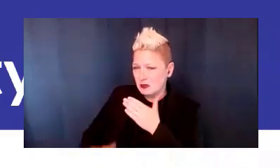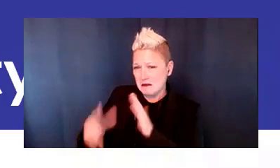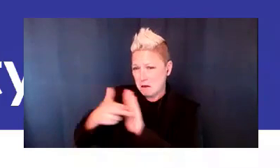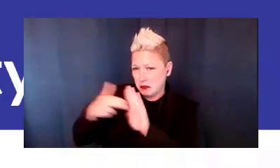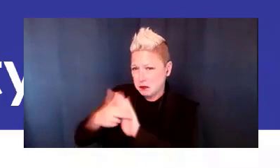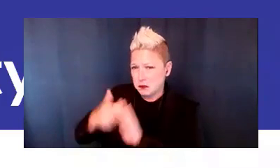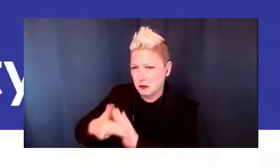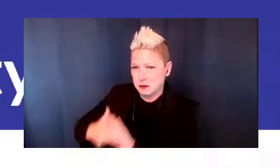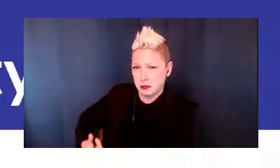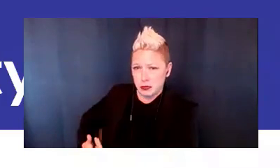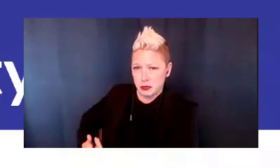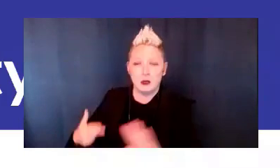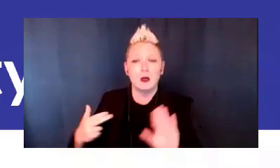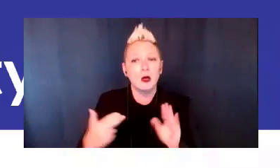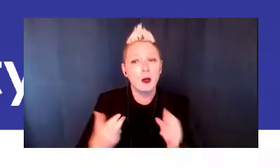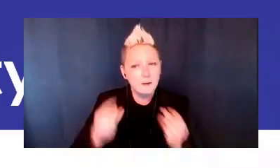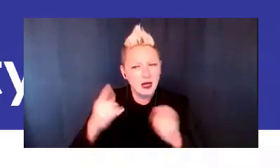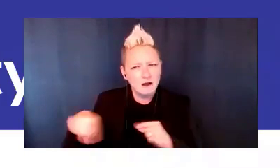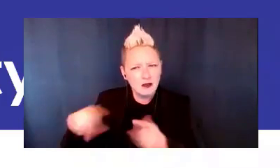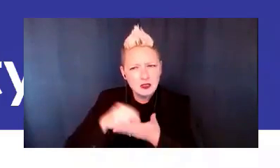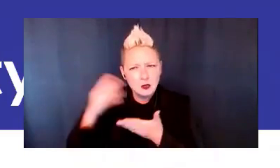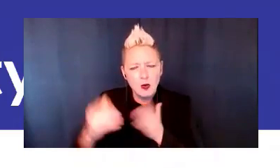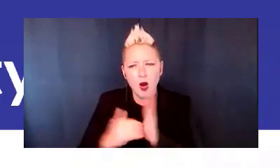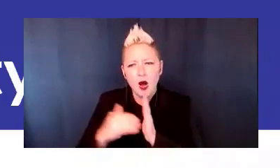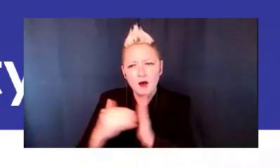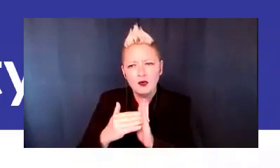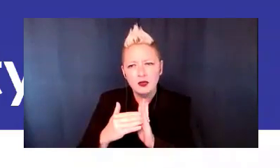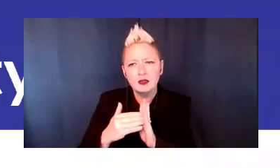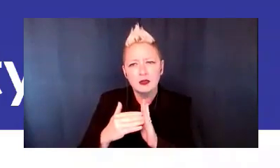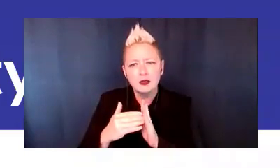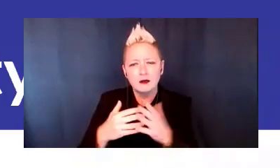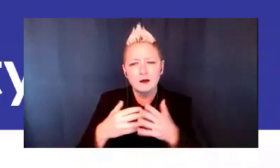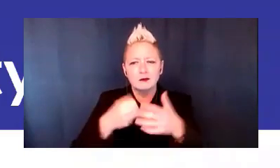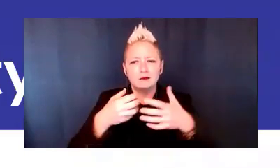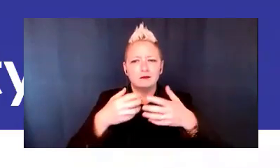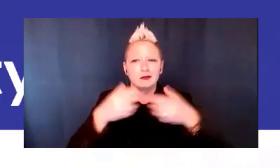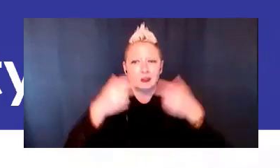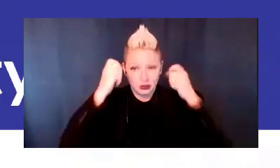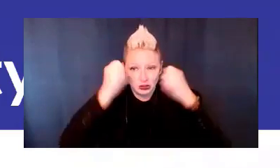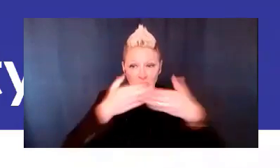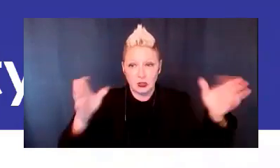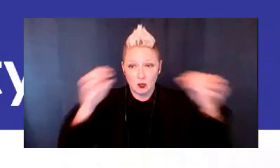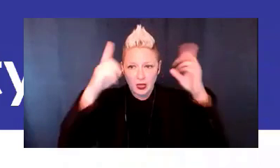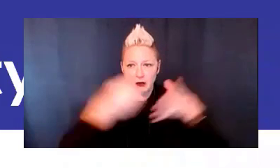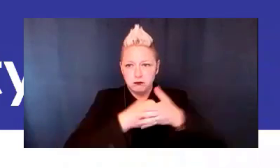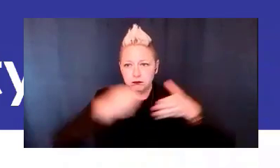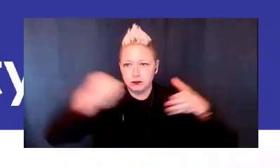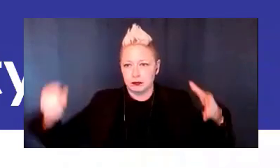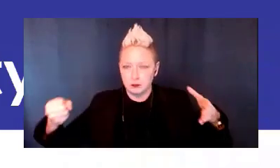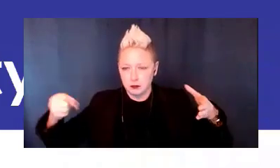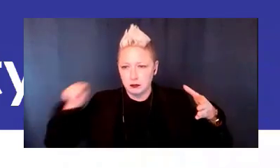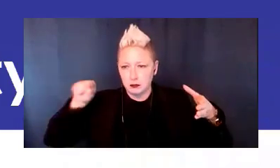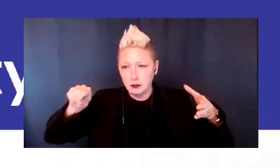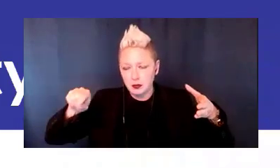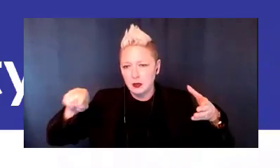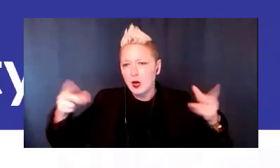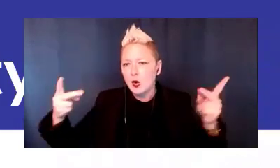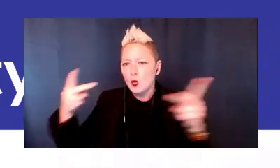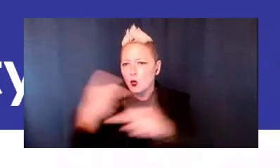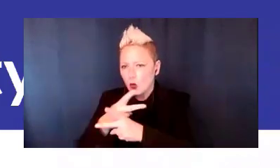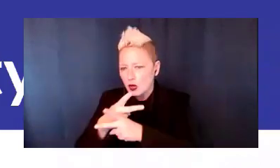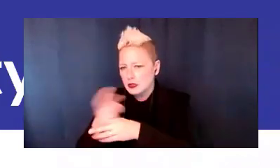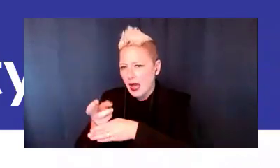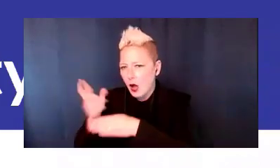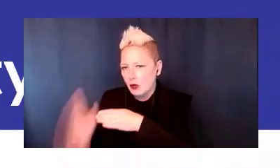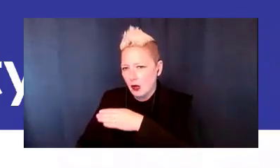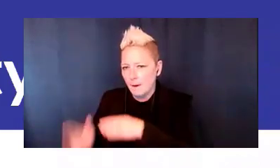know that many of these students are more often removed from general education instruction and have worse educational outcomes than their white peers